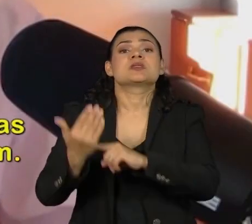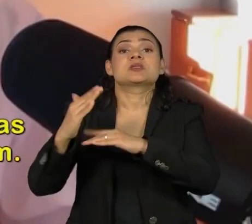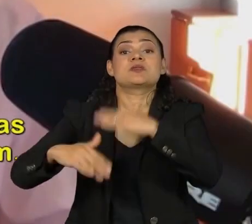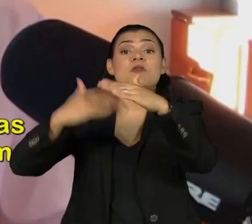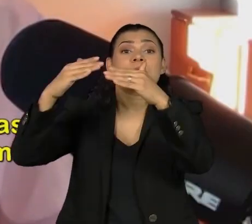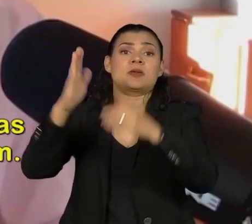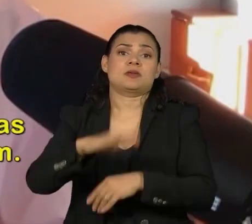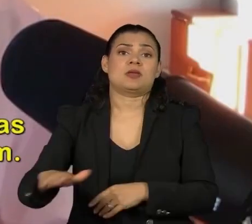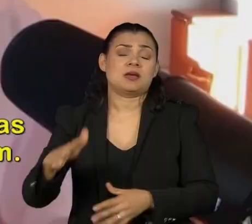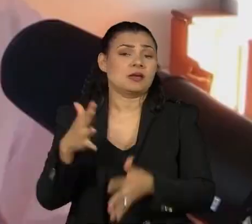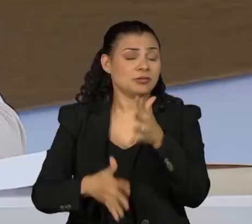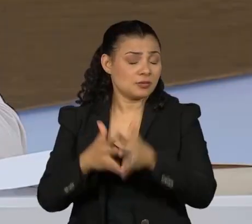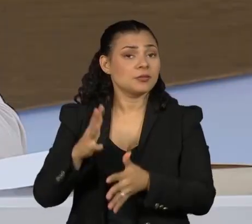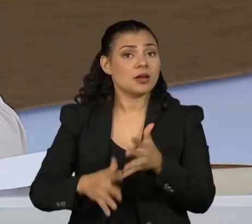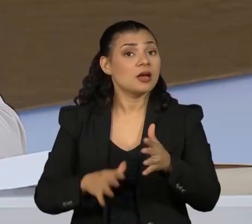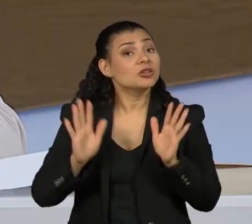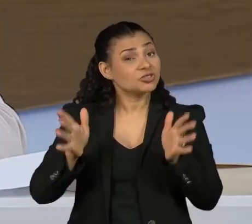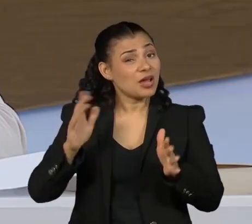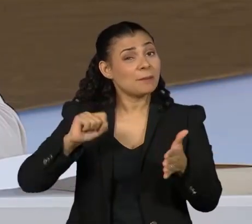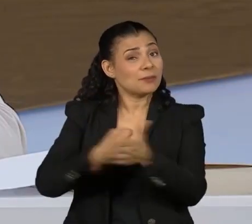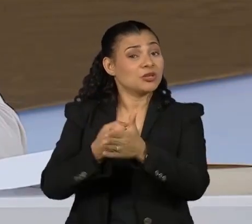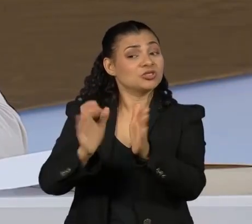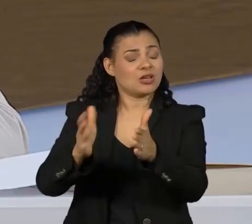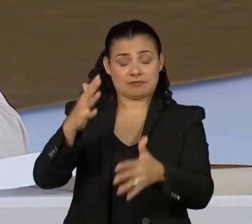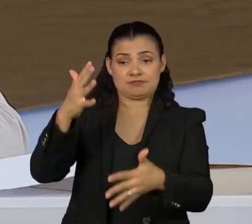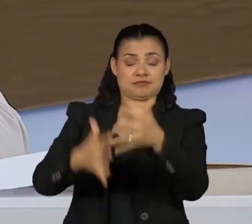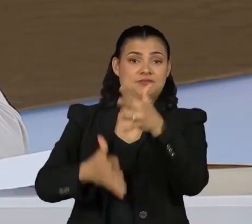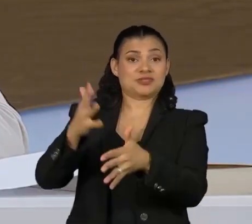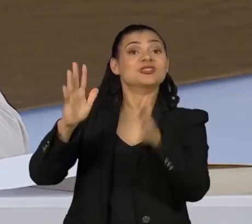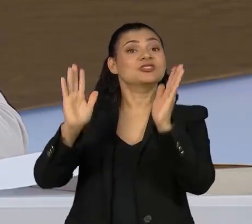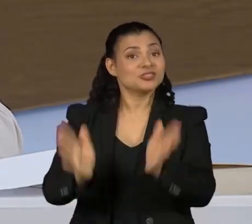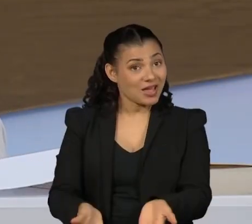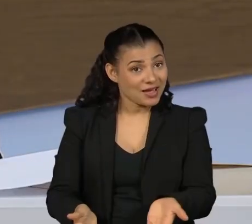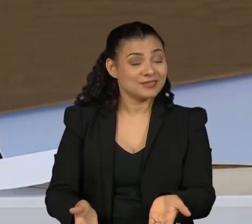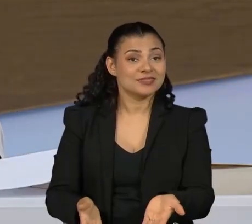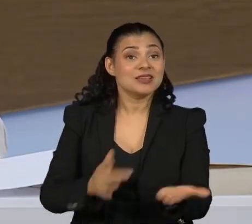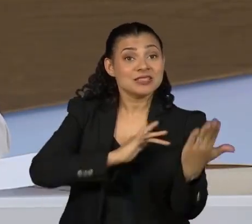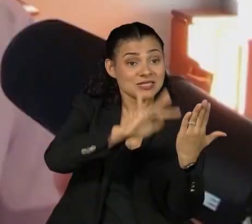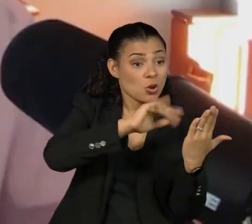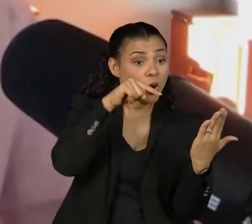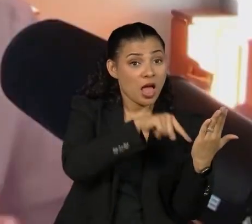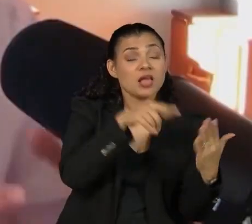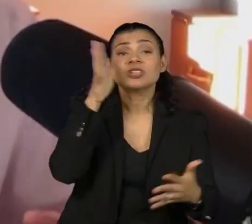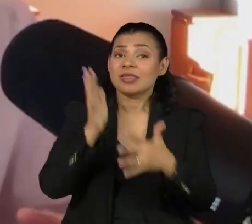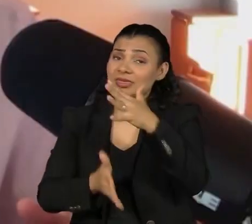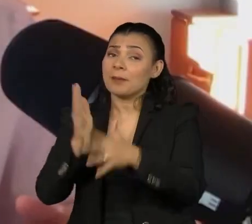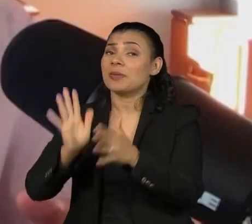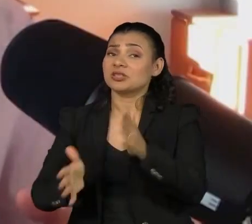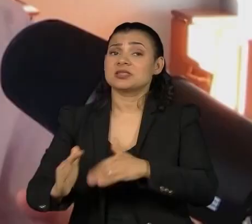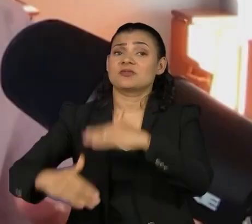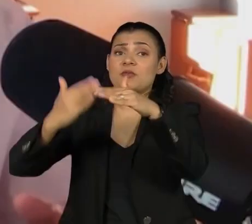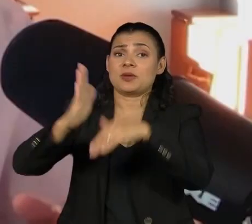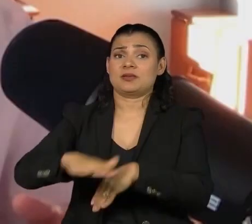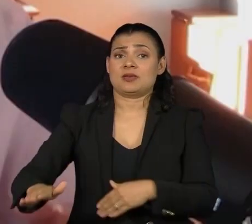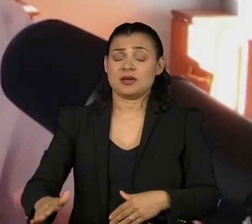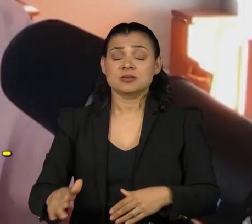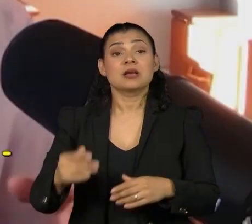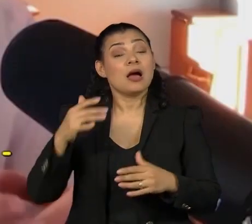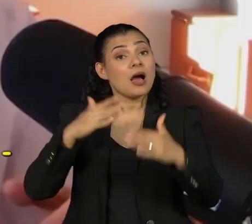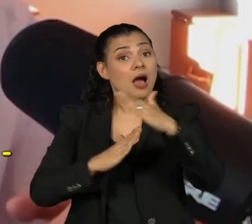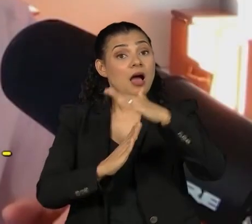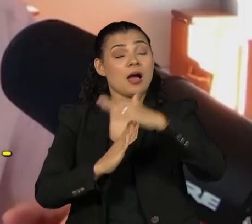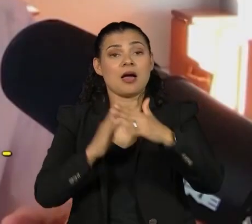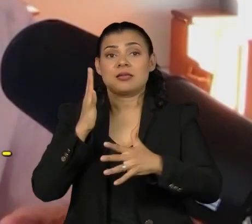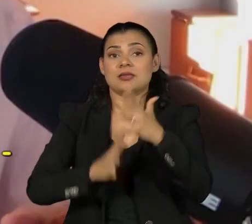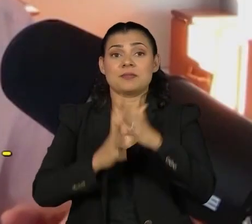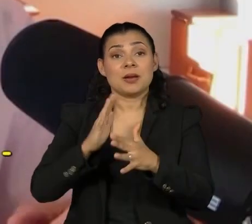I think that's what's happening. So the phone-based life already blocks children's development. It stunts their growth, especially for the boys. The boys are